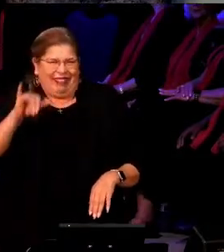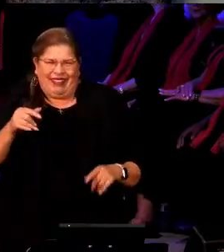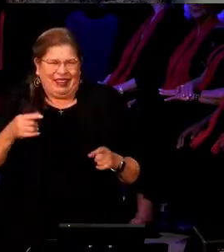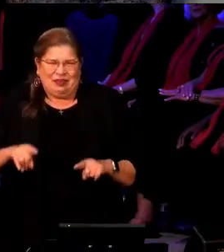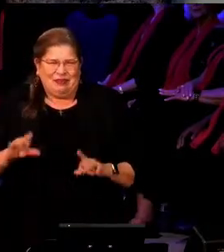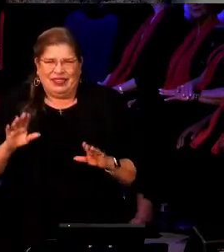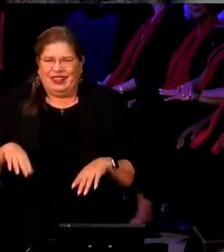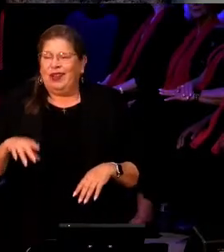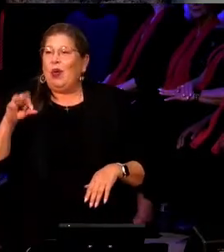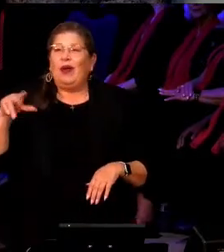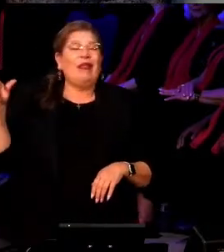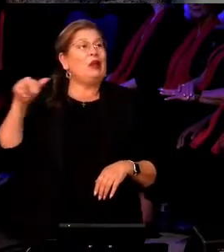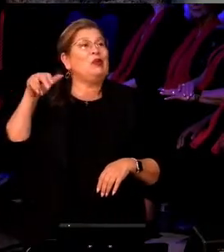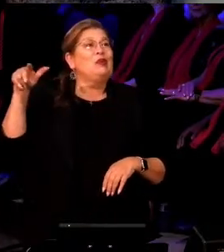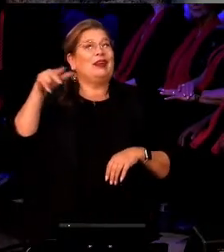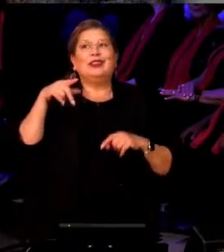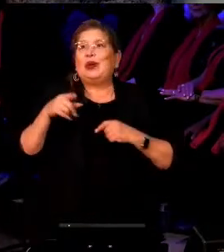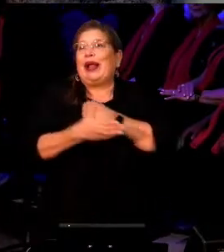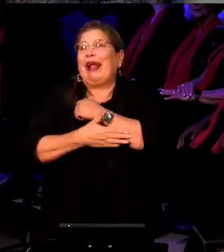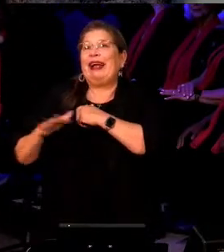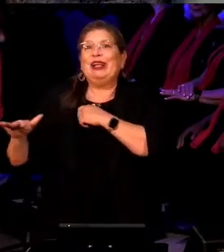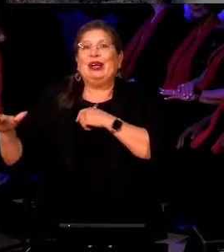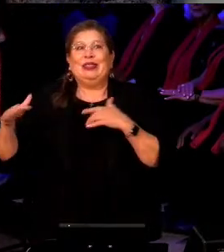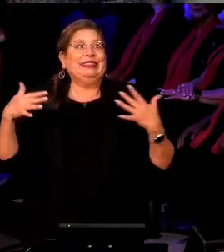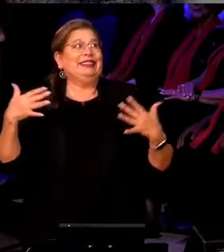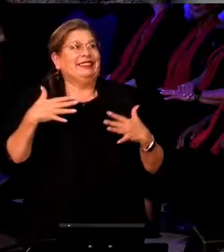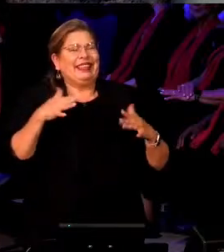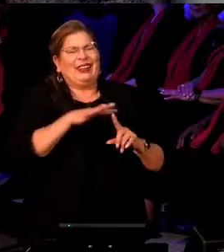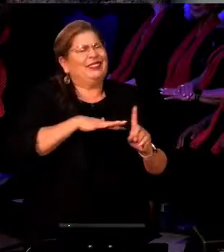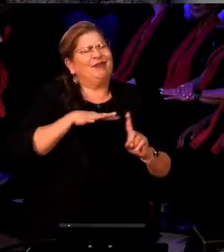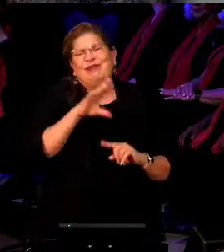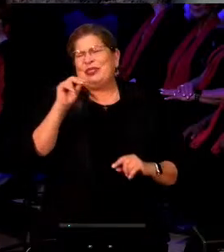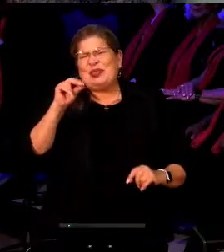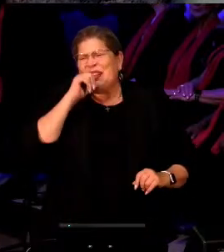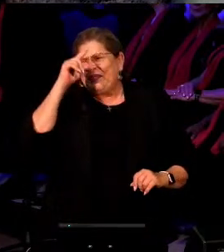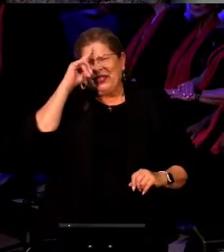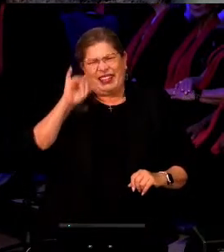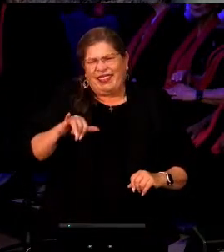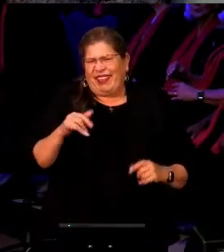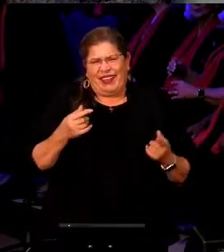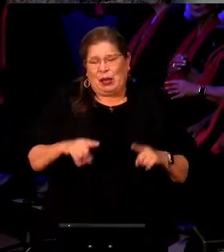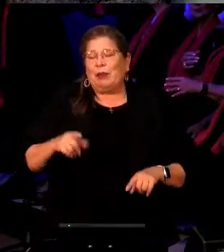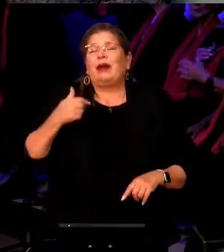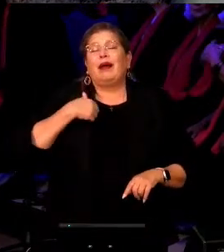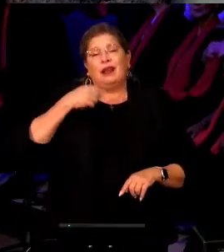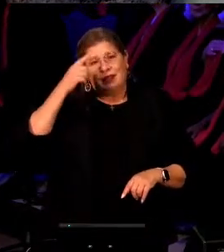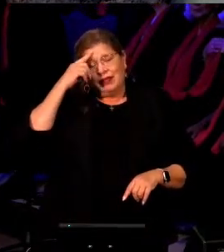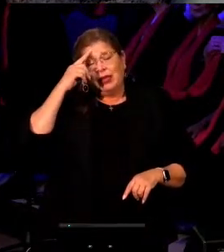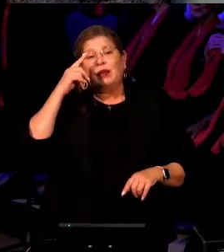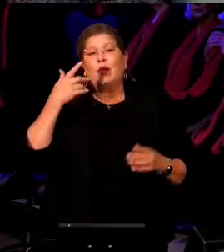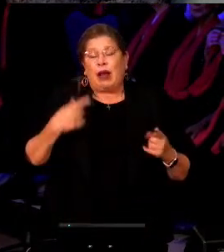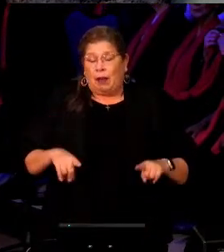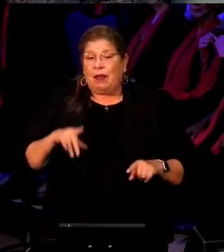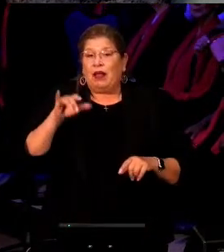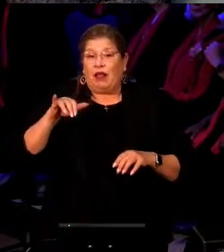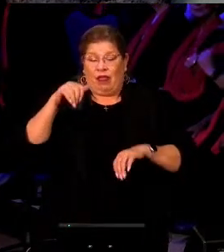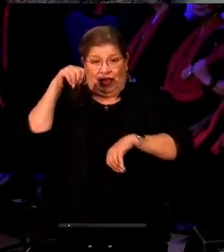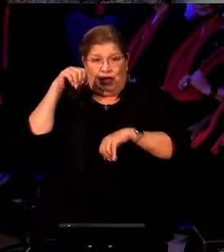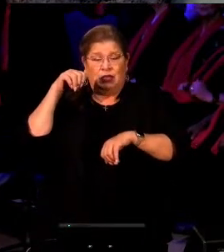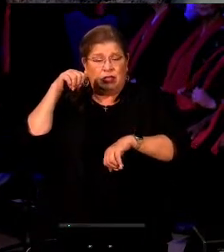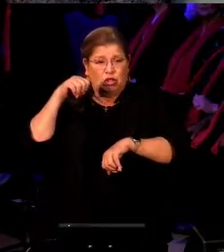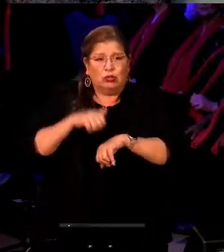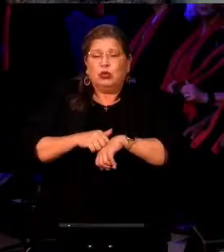Or wandered around the countryside, scaring the locals. I don't think so. I think that the tombs were broken as a